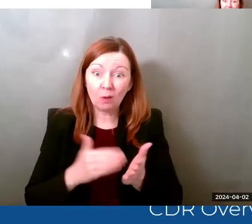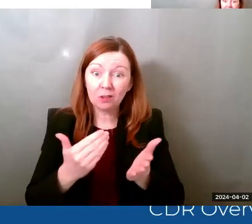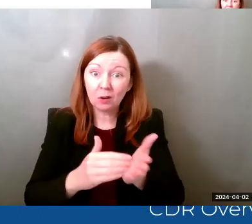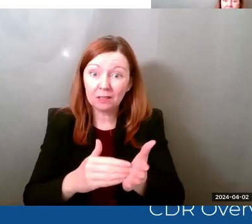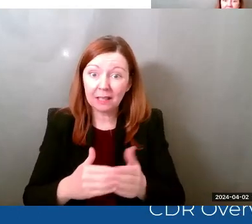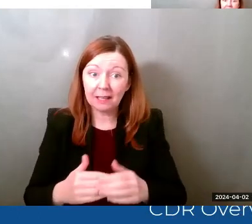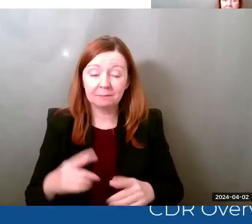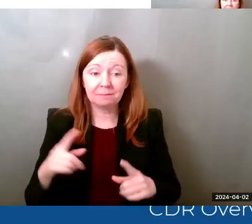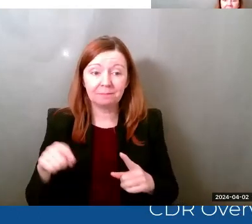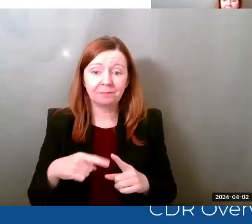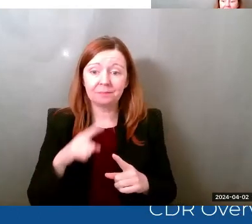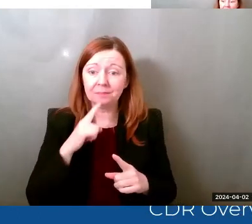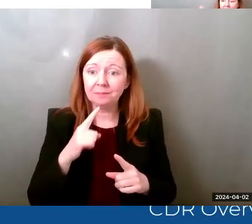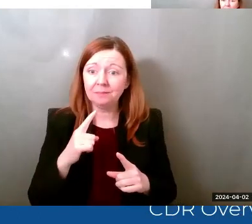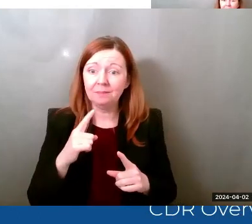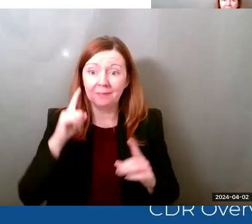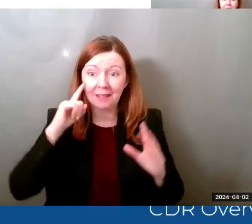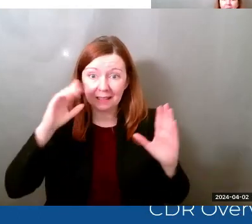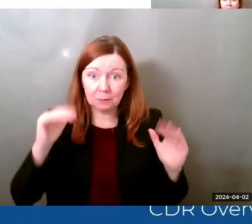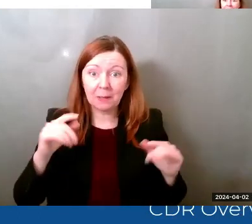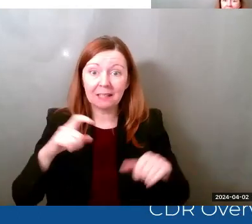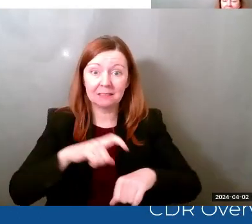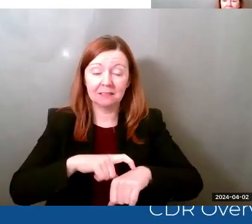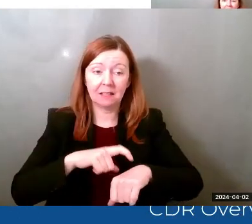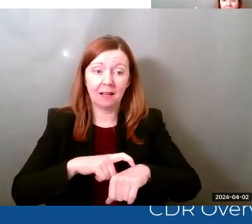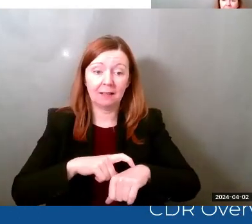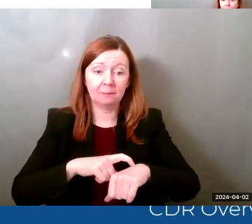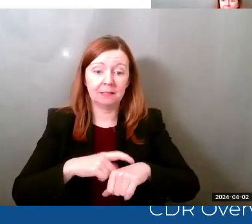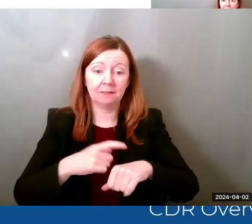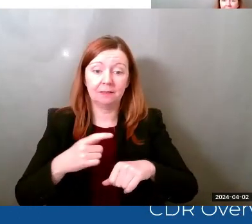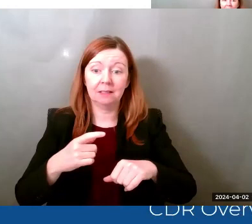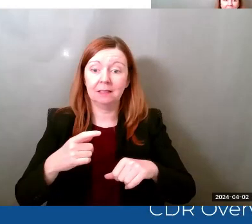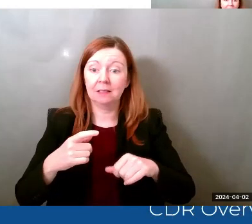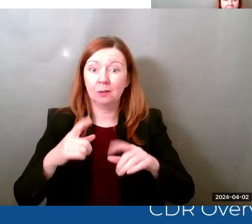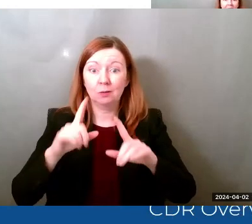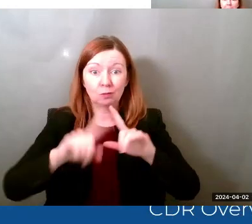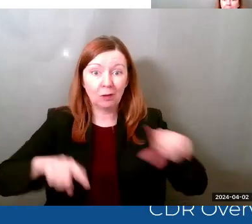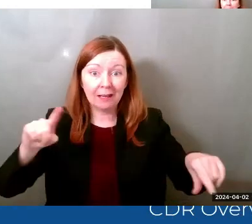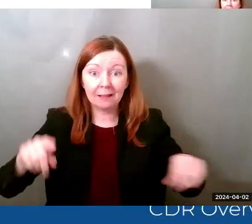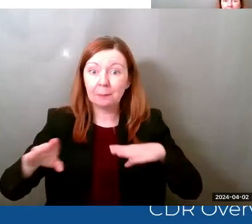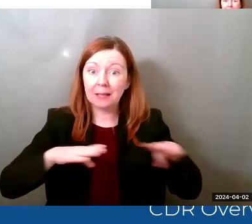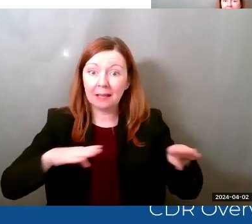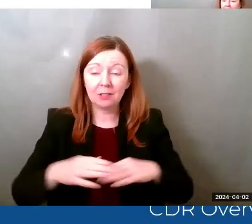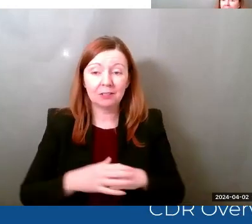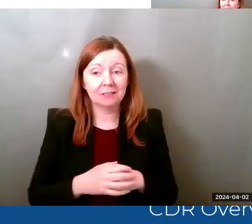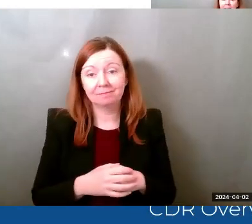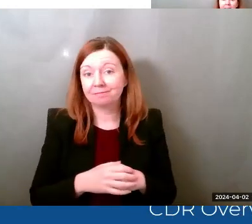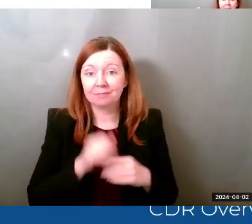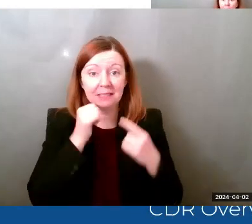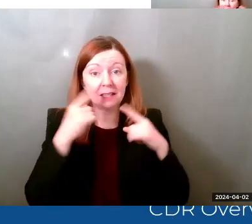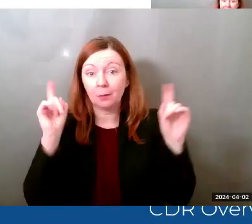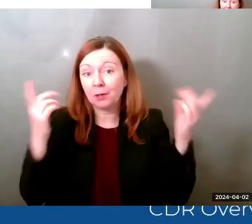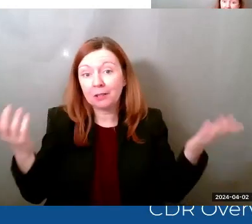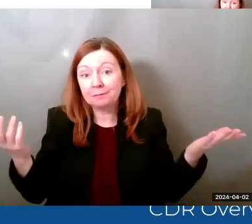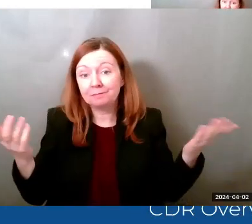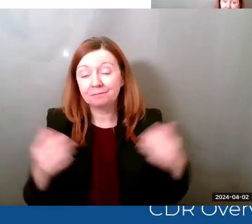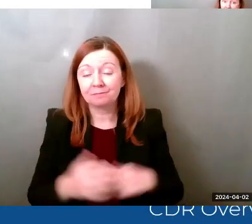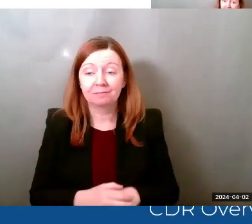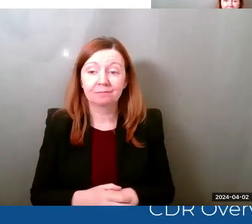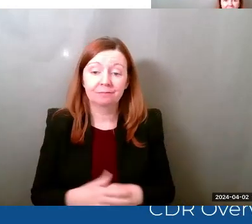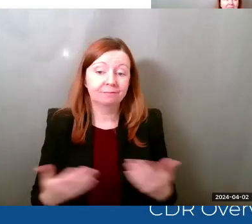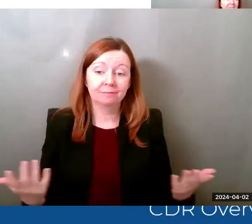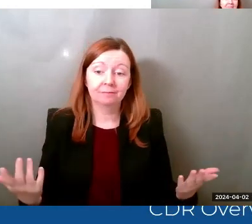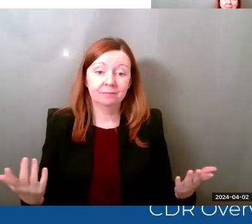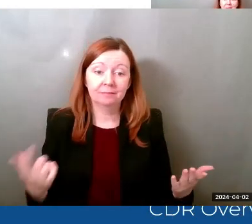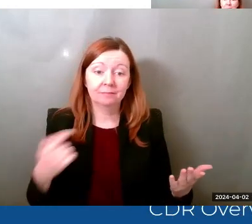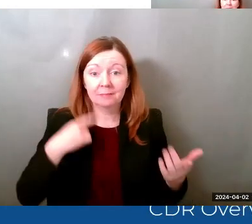again, when there's expected kinds of random behaviors, this is not going to work. So